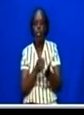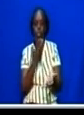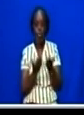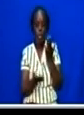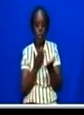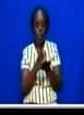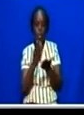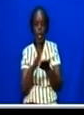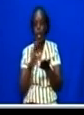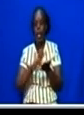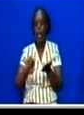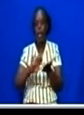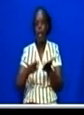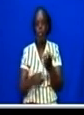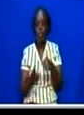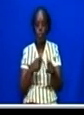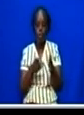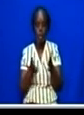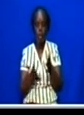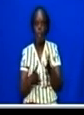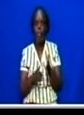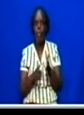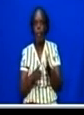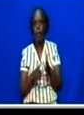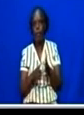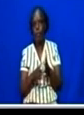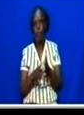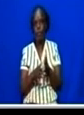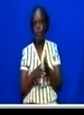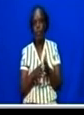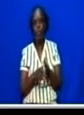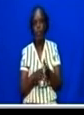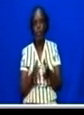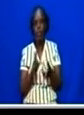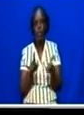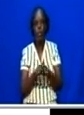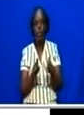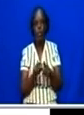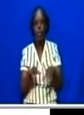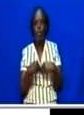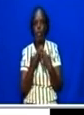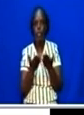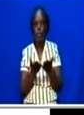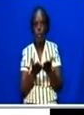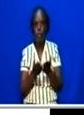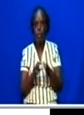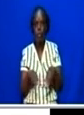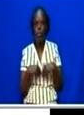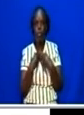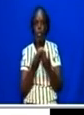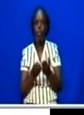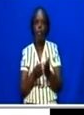balance carried down? That is what we are looking at. Then we are also going to get that to